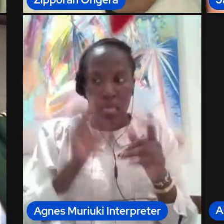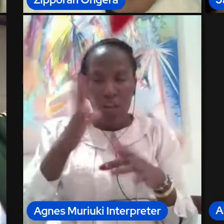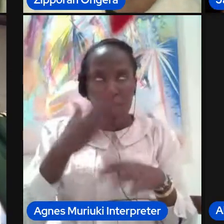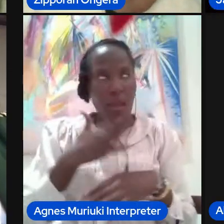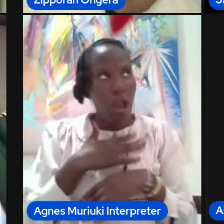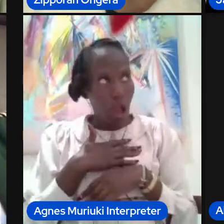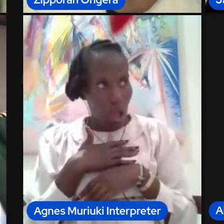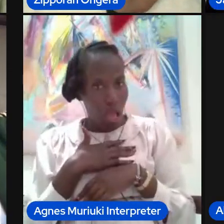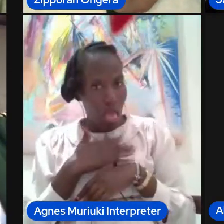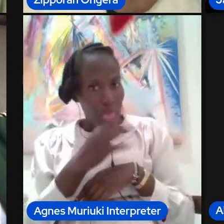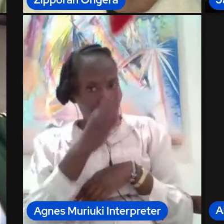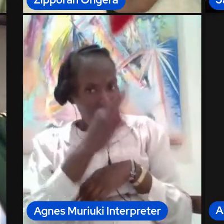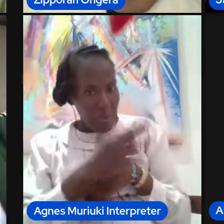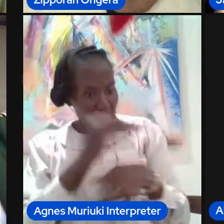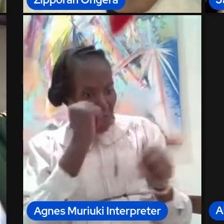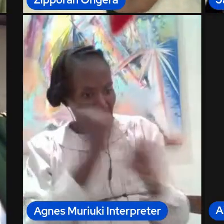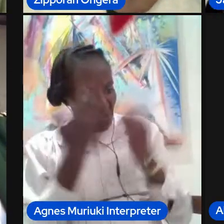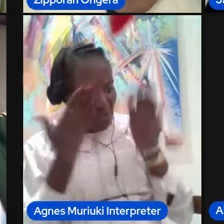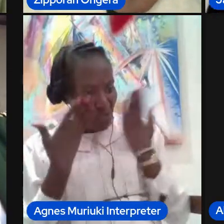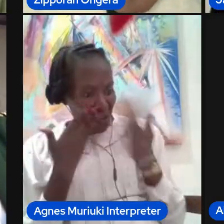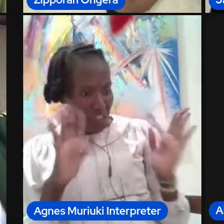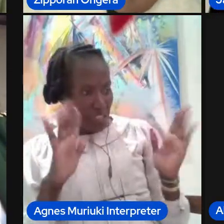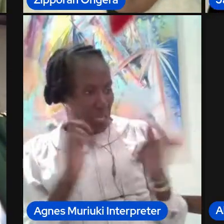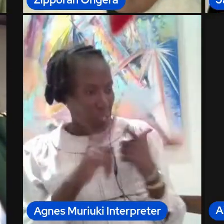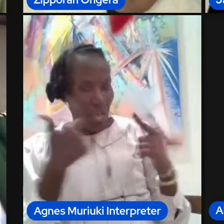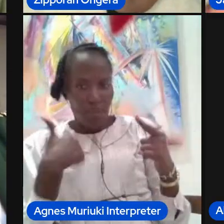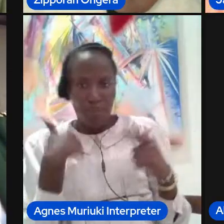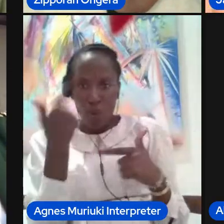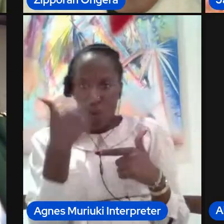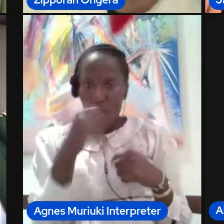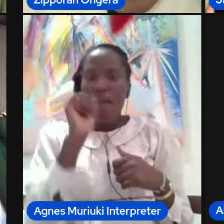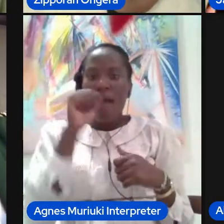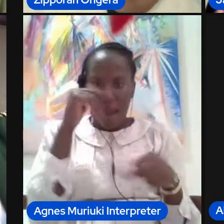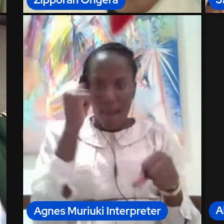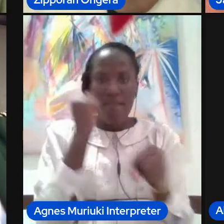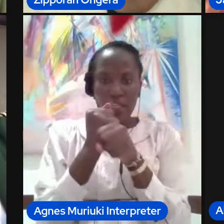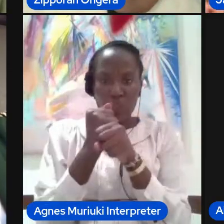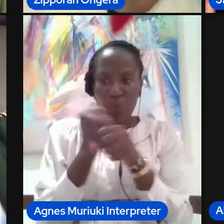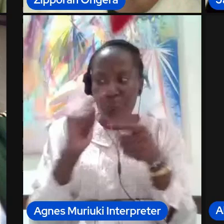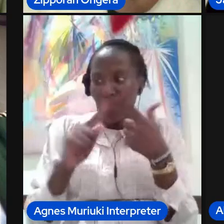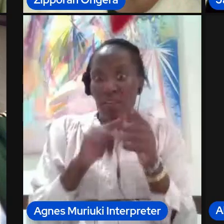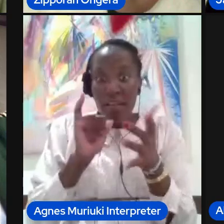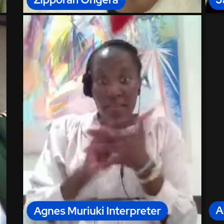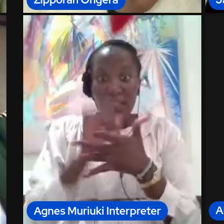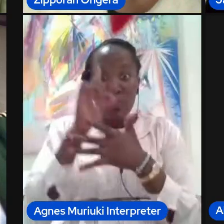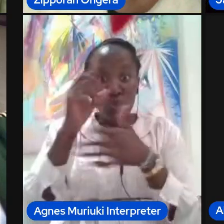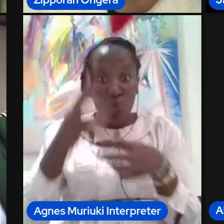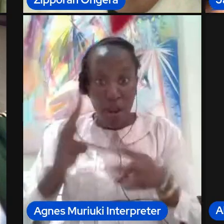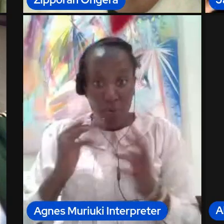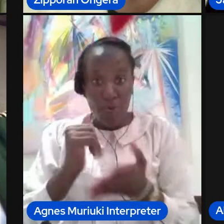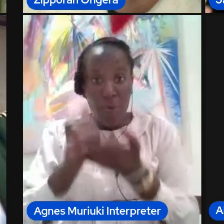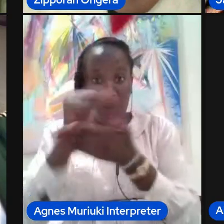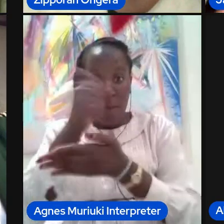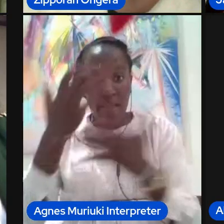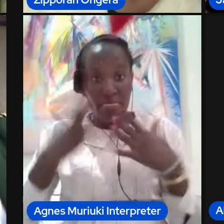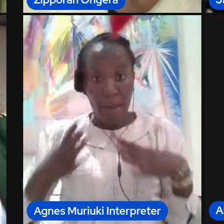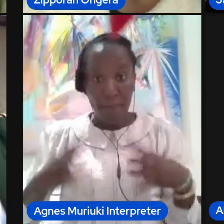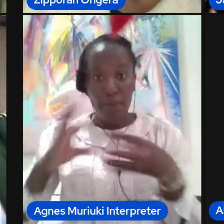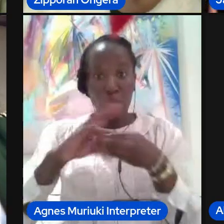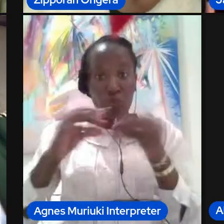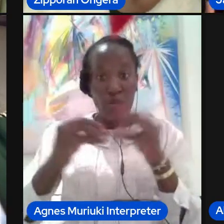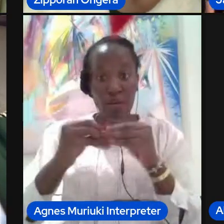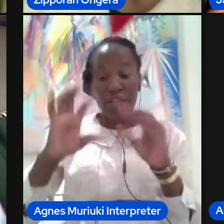it, I can do it. And I think that is the best way you can think of helping other people to start creating content. Most of the time, some